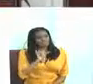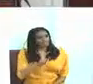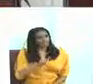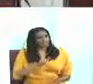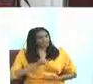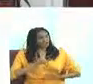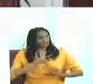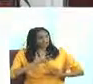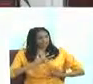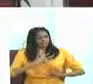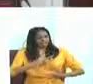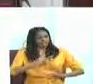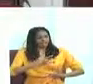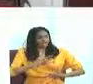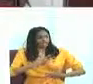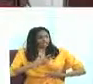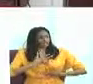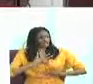that